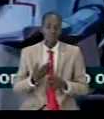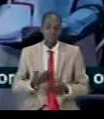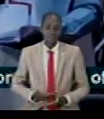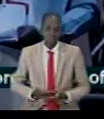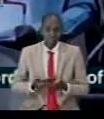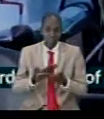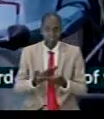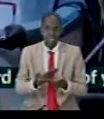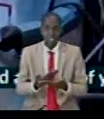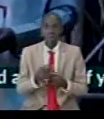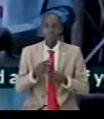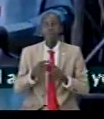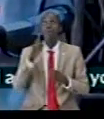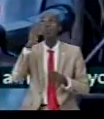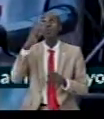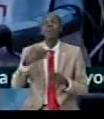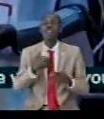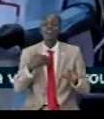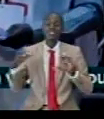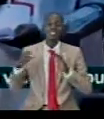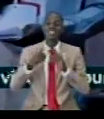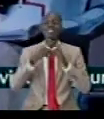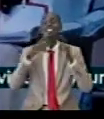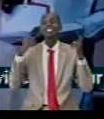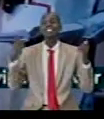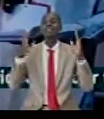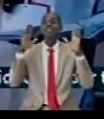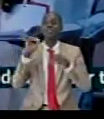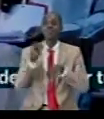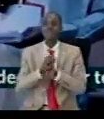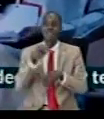has done the miraculous for him.